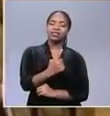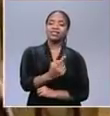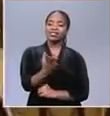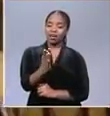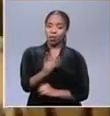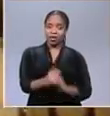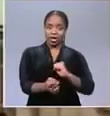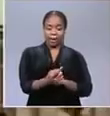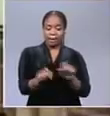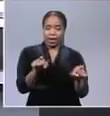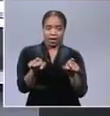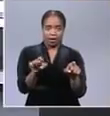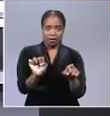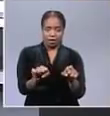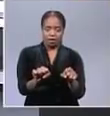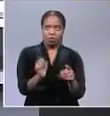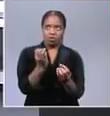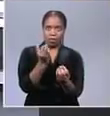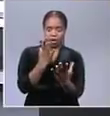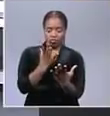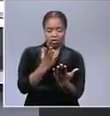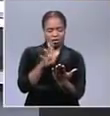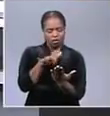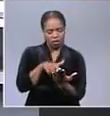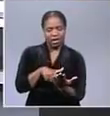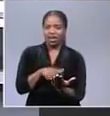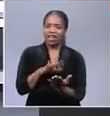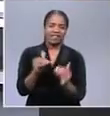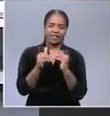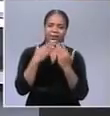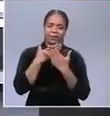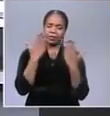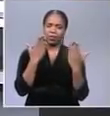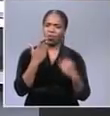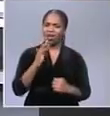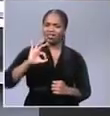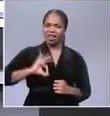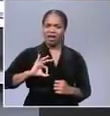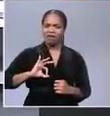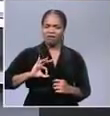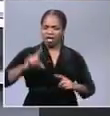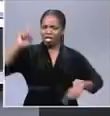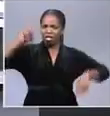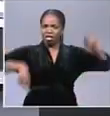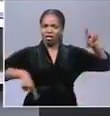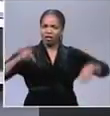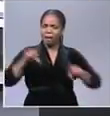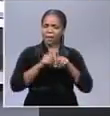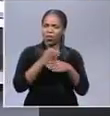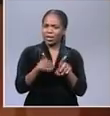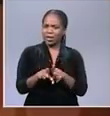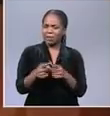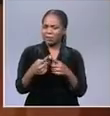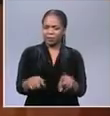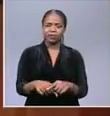is happening at ComAir, based on the information that they've gathered, is unfair. Very, very interesting one to watch. How were the markets today? Not